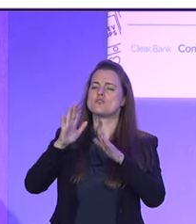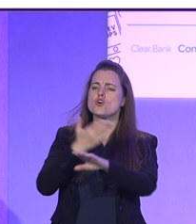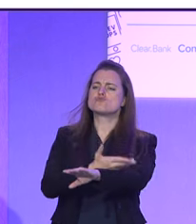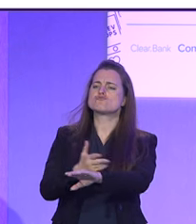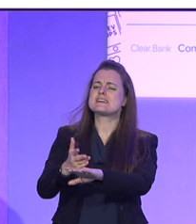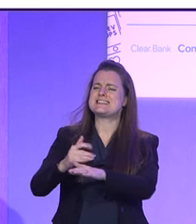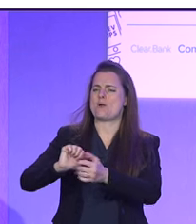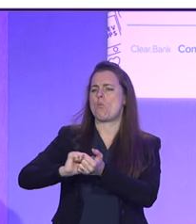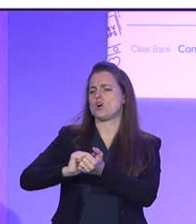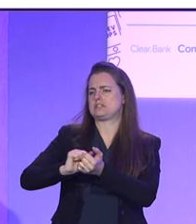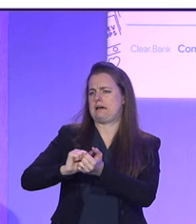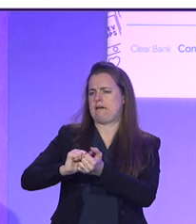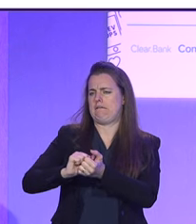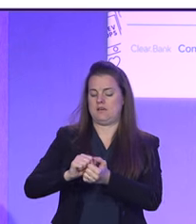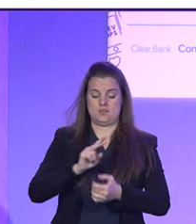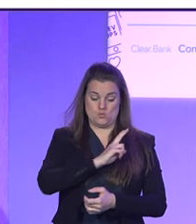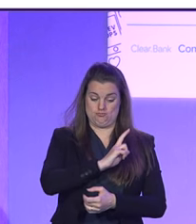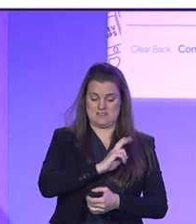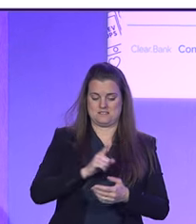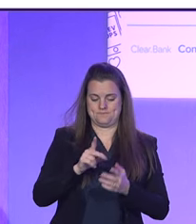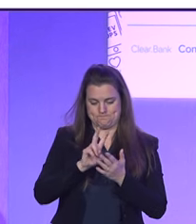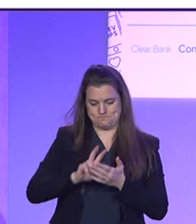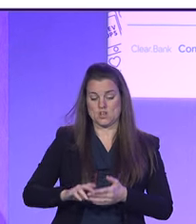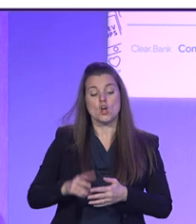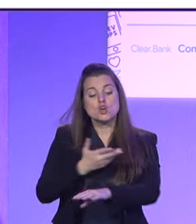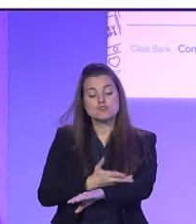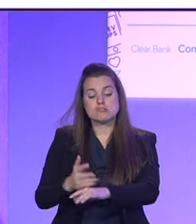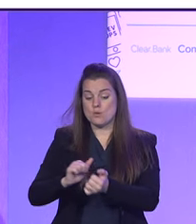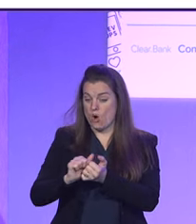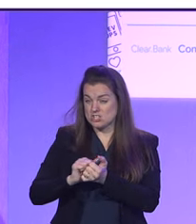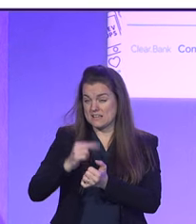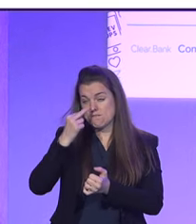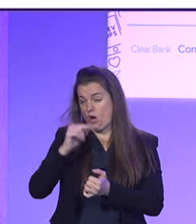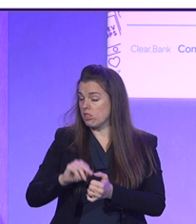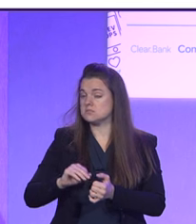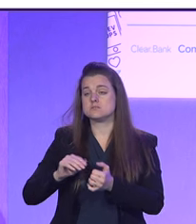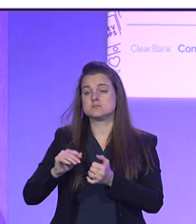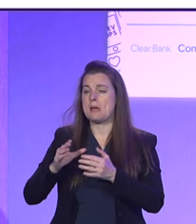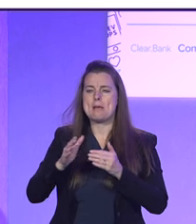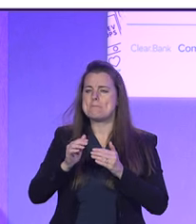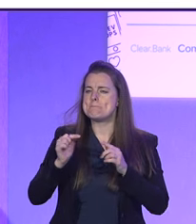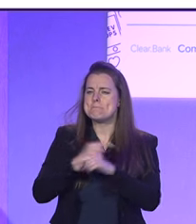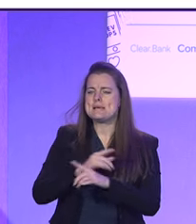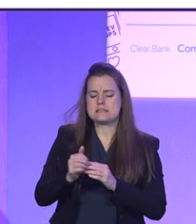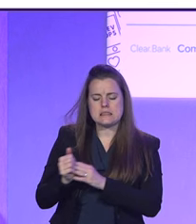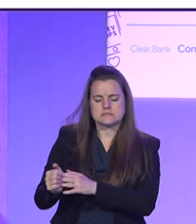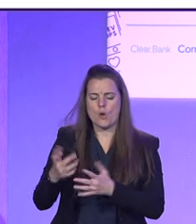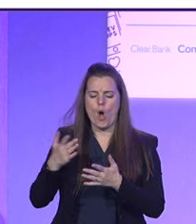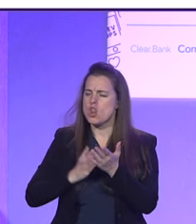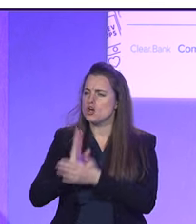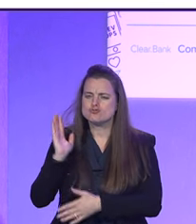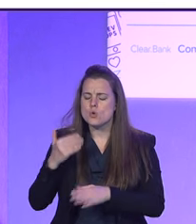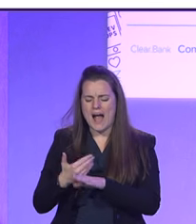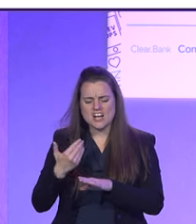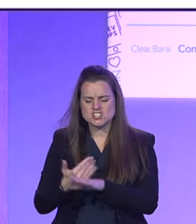it, this definition from Wikipedia. Greenwashing is a false, misleading, or untrue action made by an organization about the